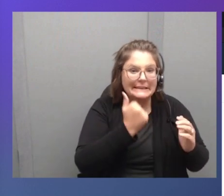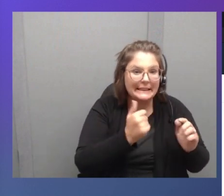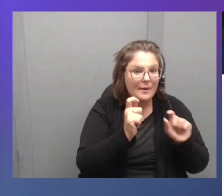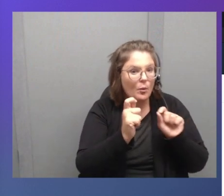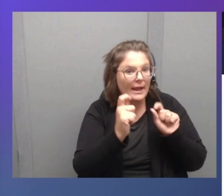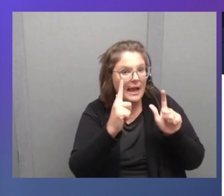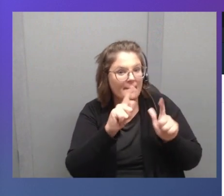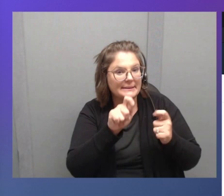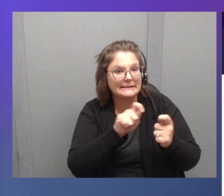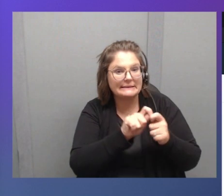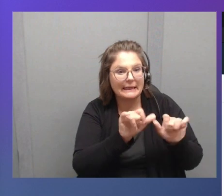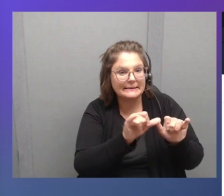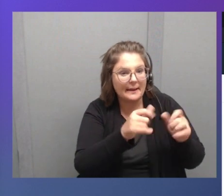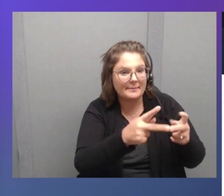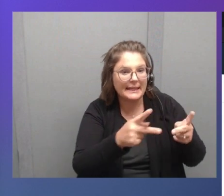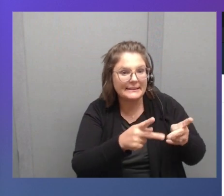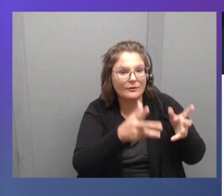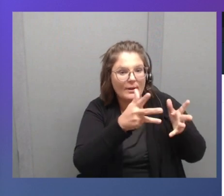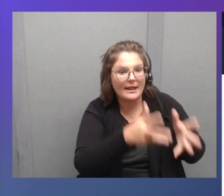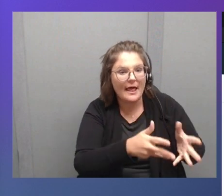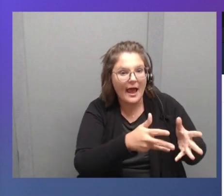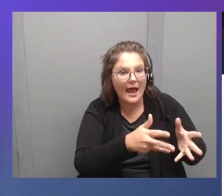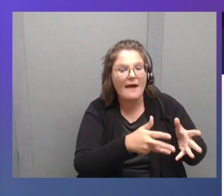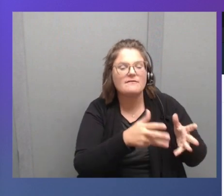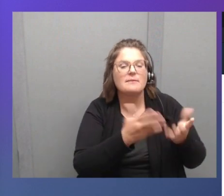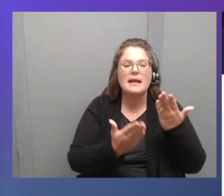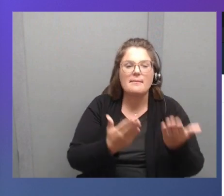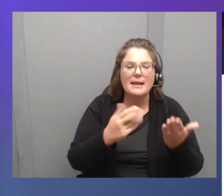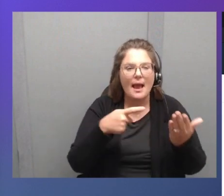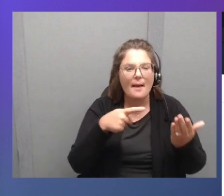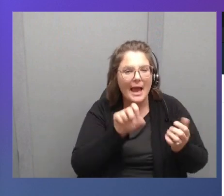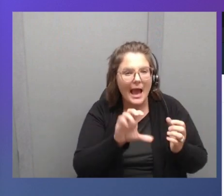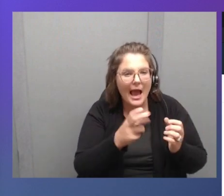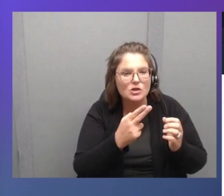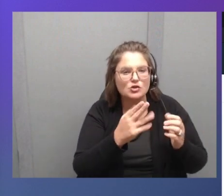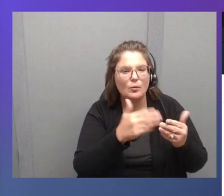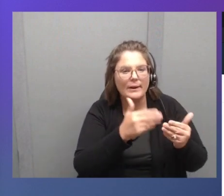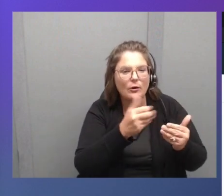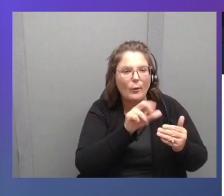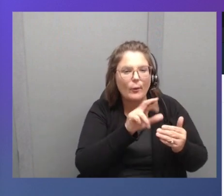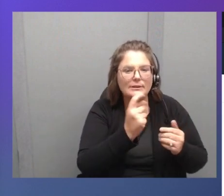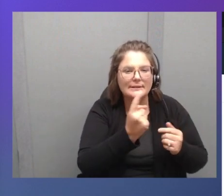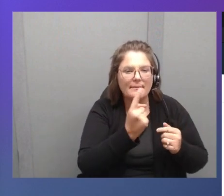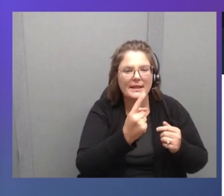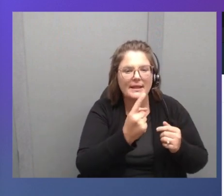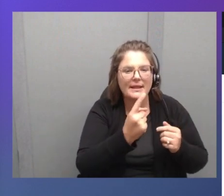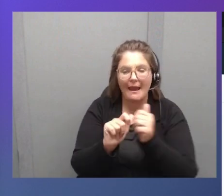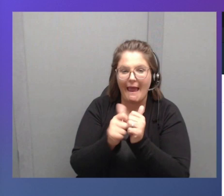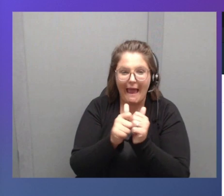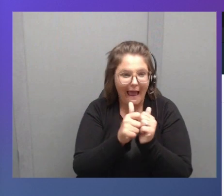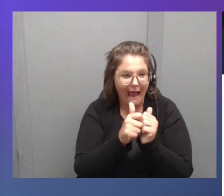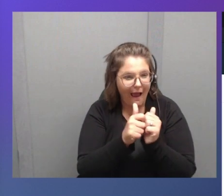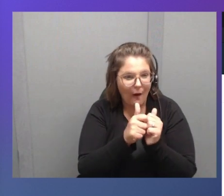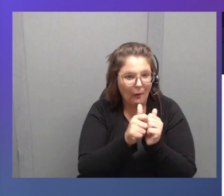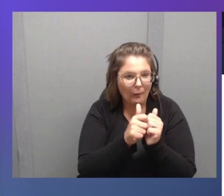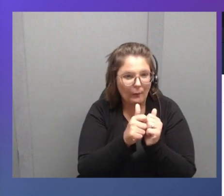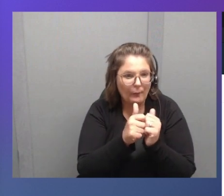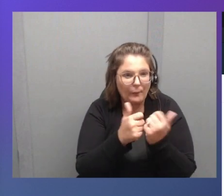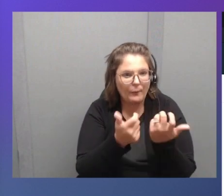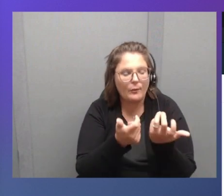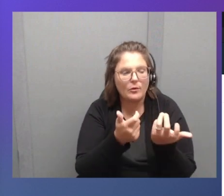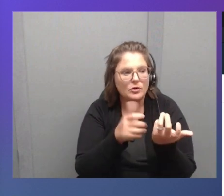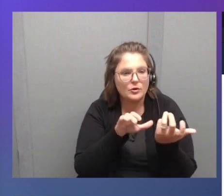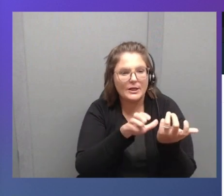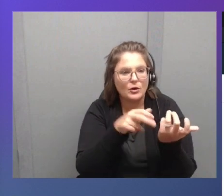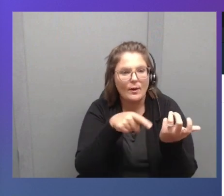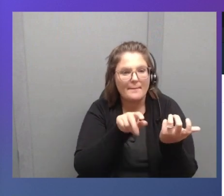place that folks left it in outside of like a patch window or some sort of change control suite. How do we go about doing that? And I guess Patch Manager is